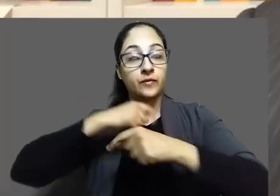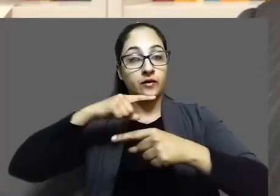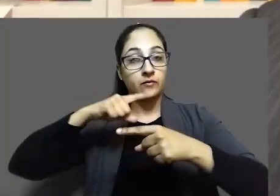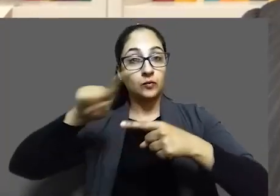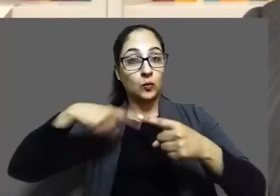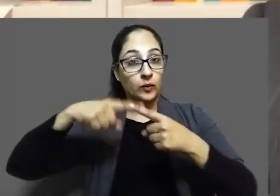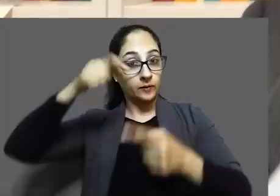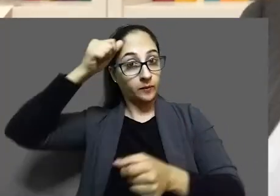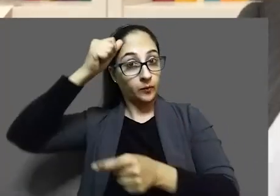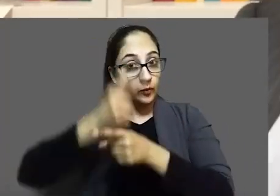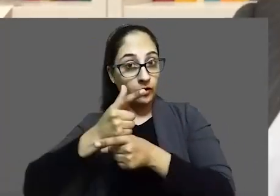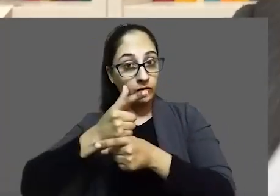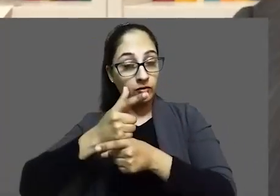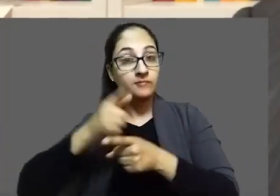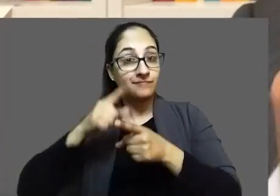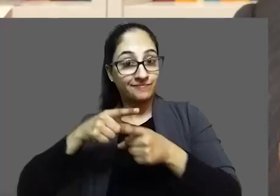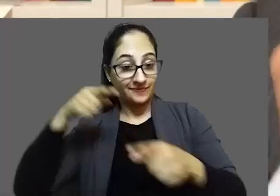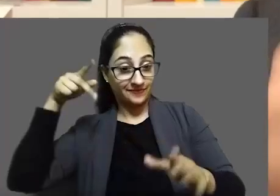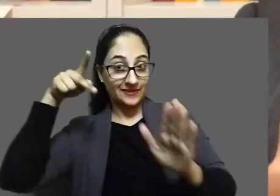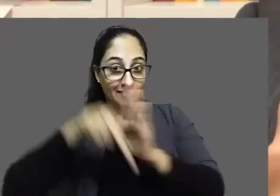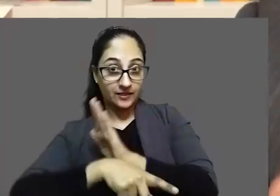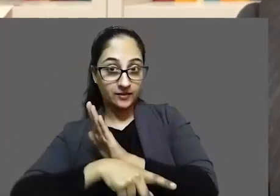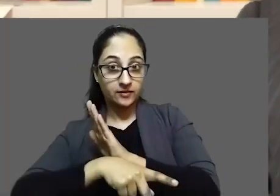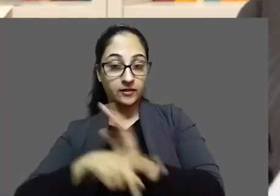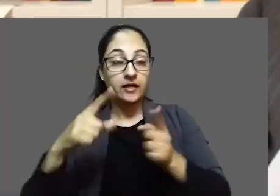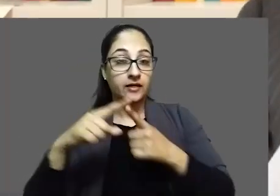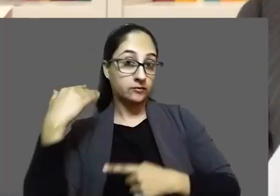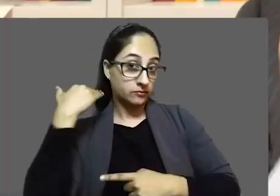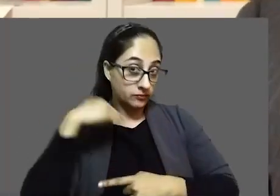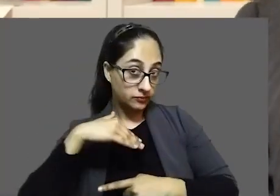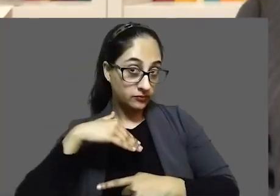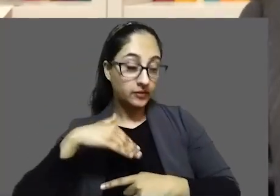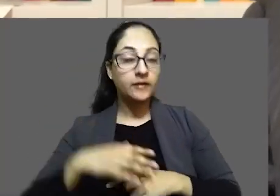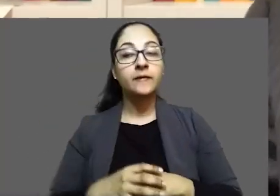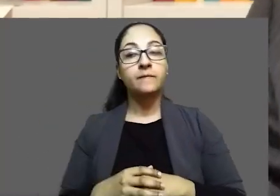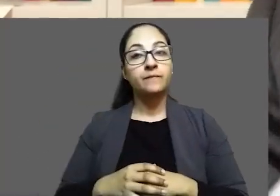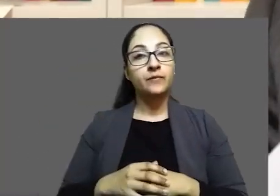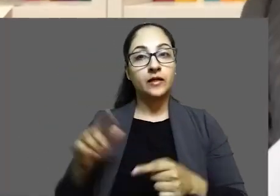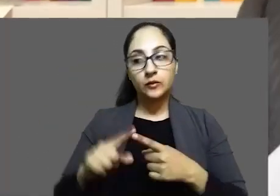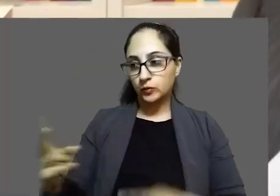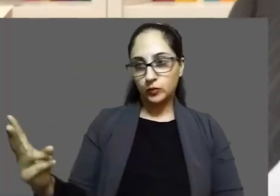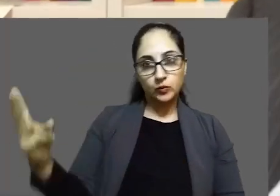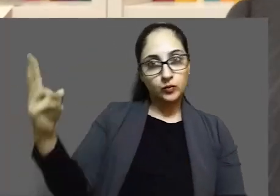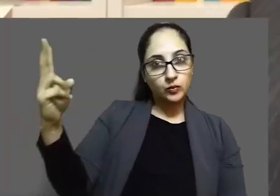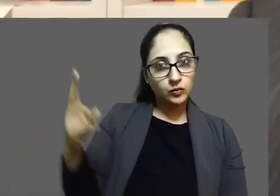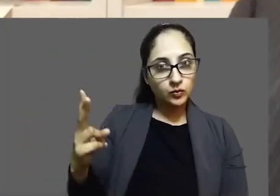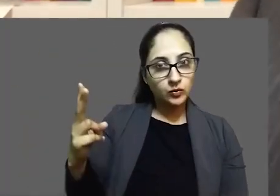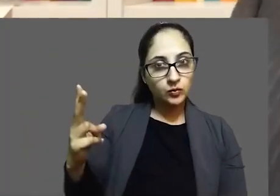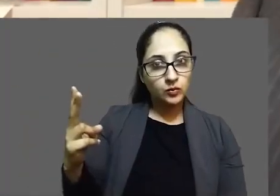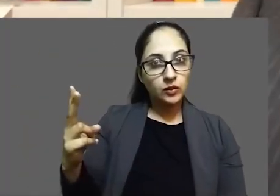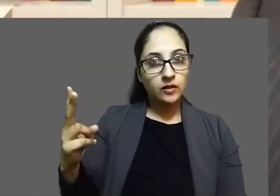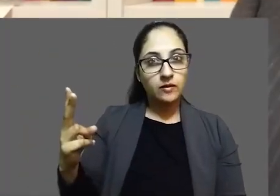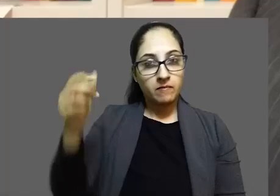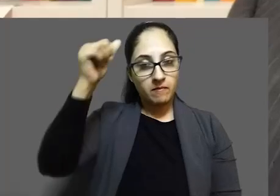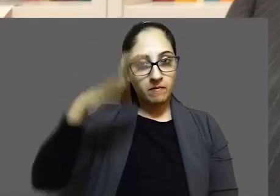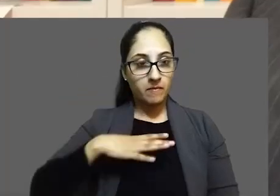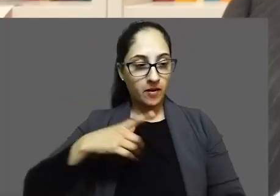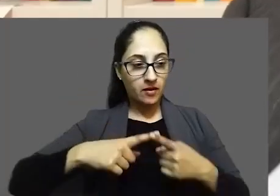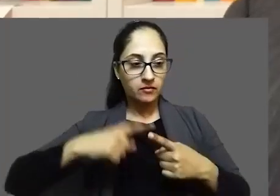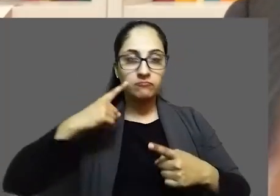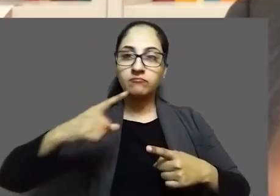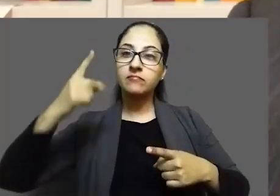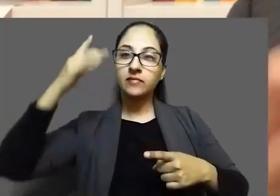for eternity. And this is what Bibi Zainab does, is that worldly power has no